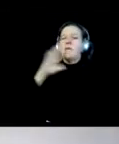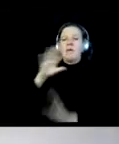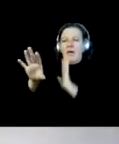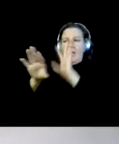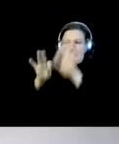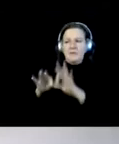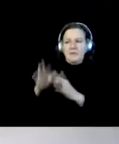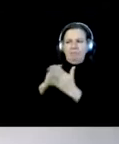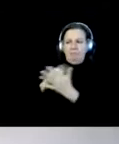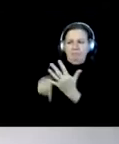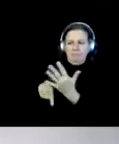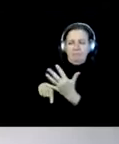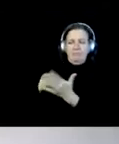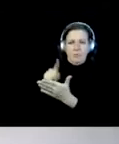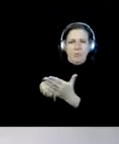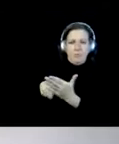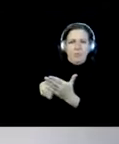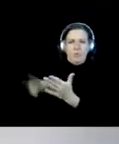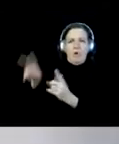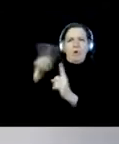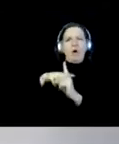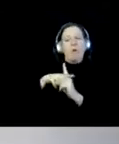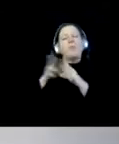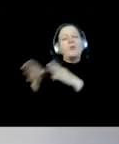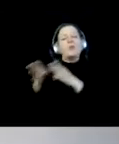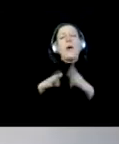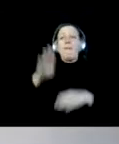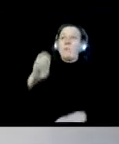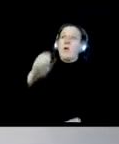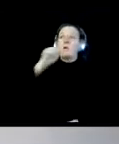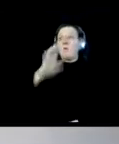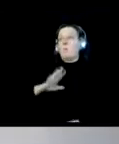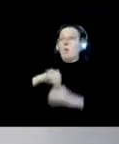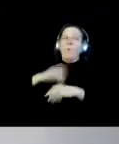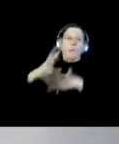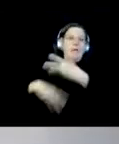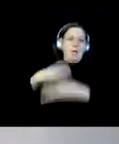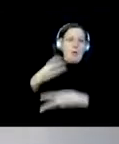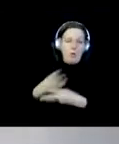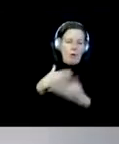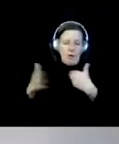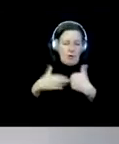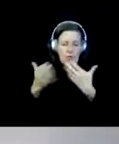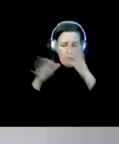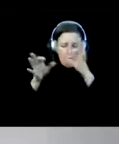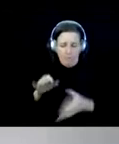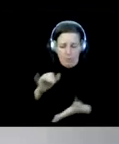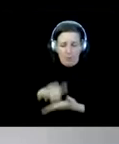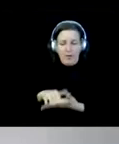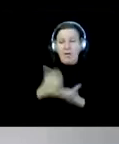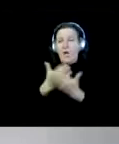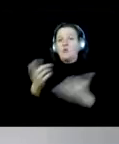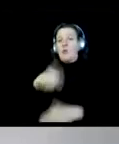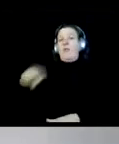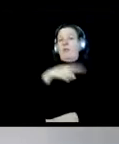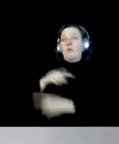what are prescribed ways of being a woman in the world, or however you want to describe it, the things that you're supposed to do, like taking